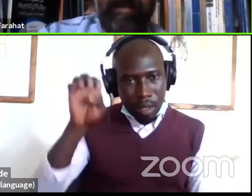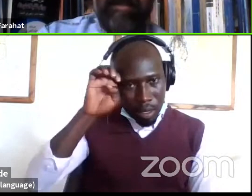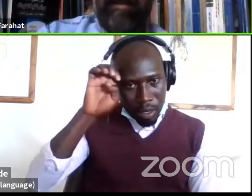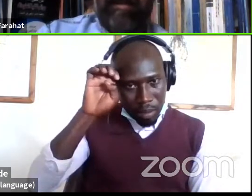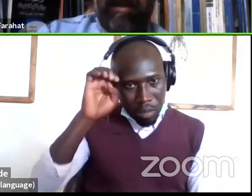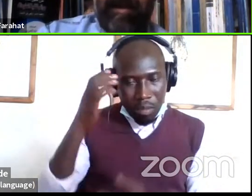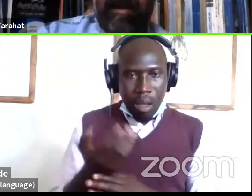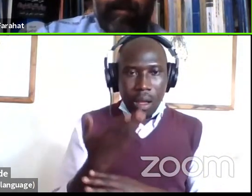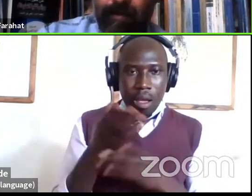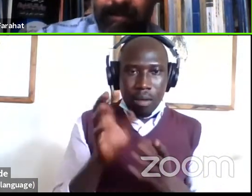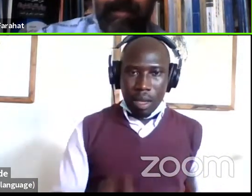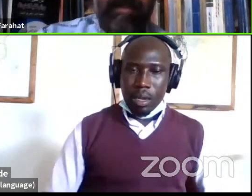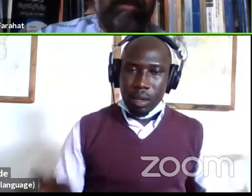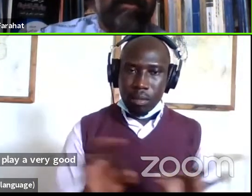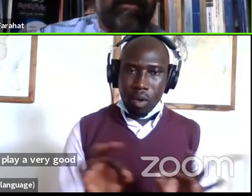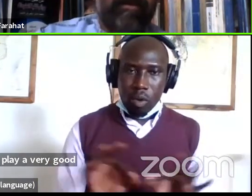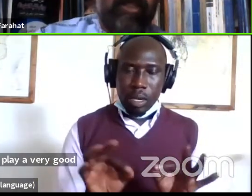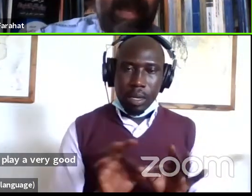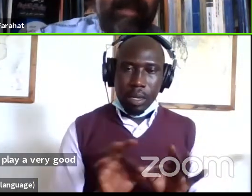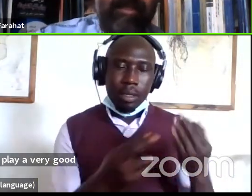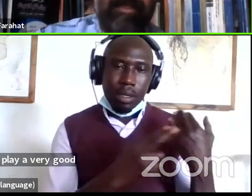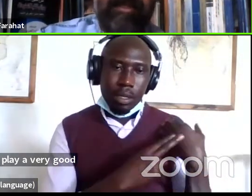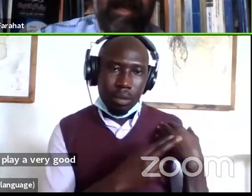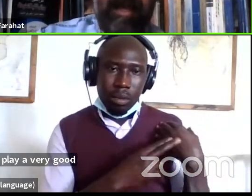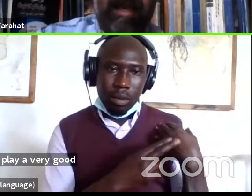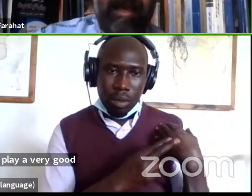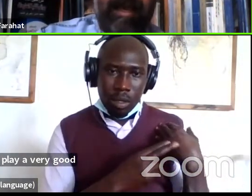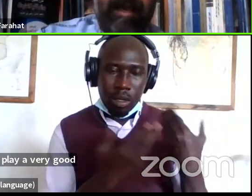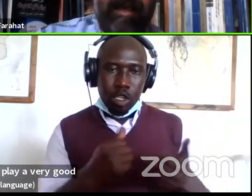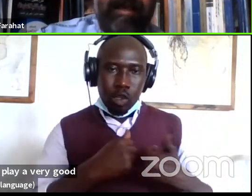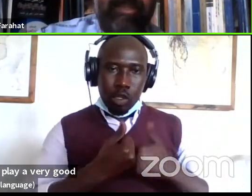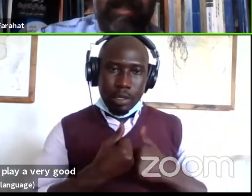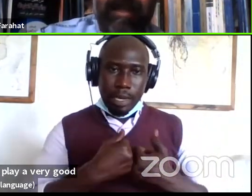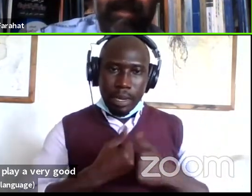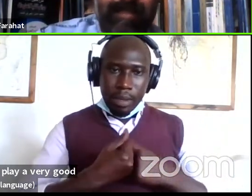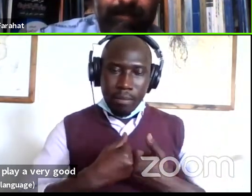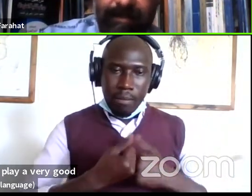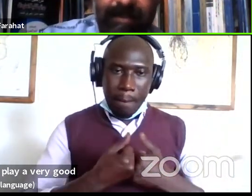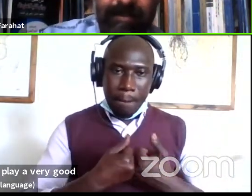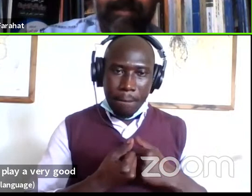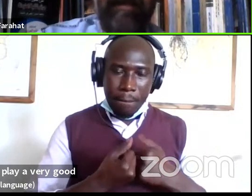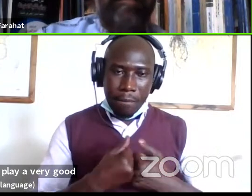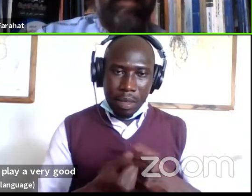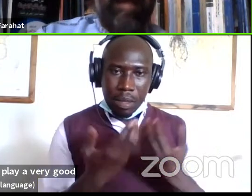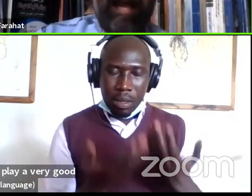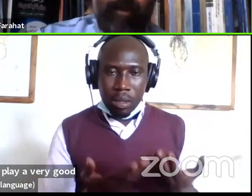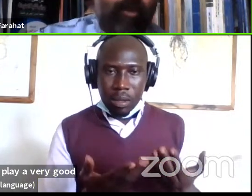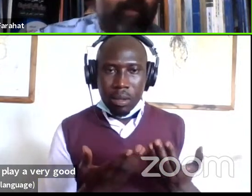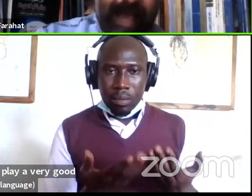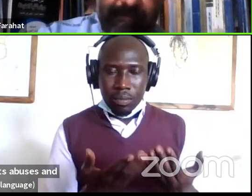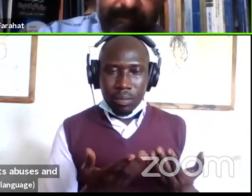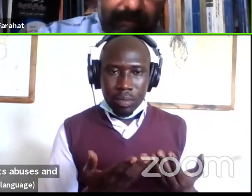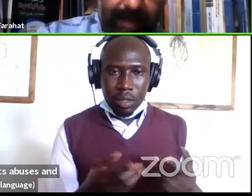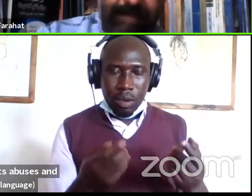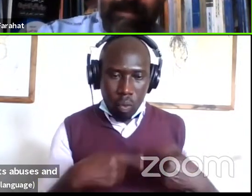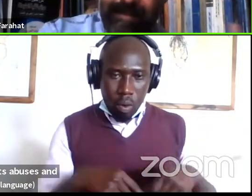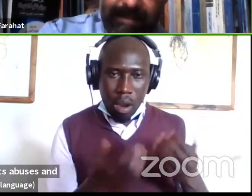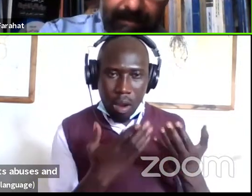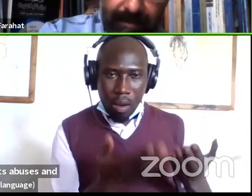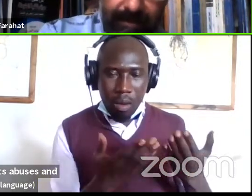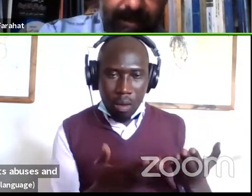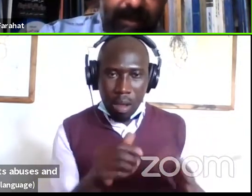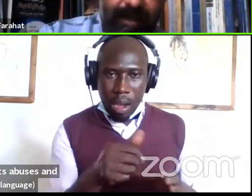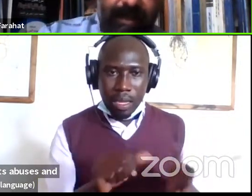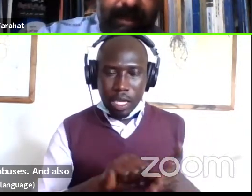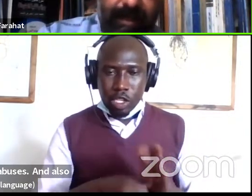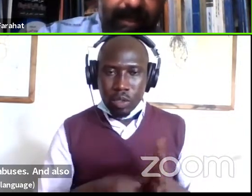good rule to challenge the digital rights abuses. And also we have another